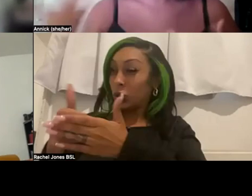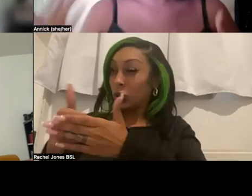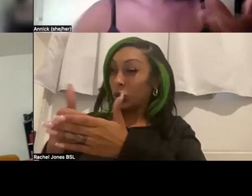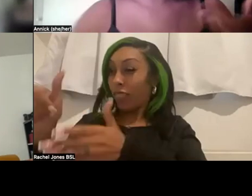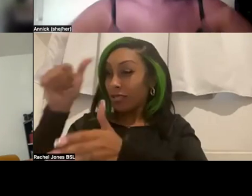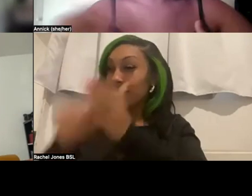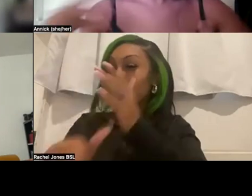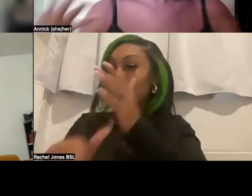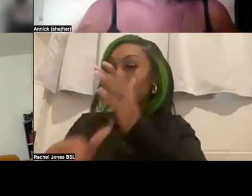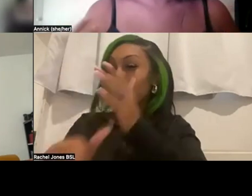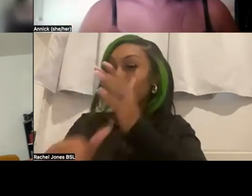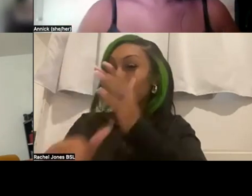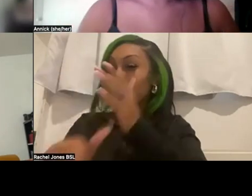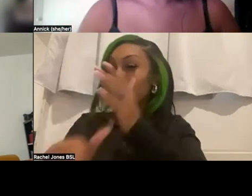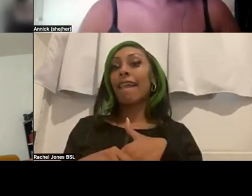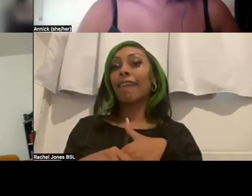this kind of like